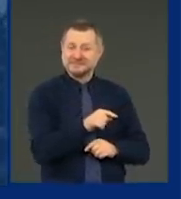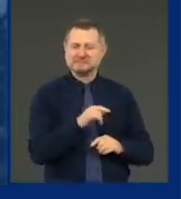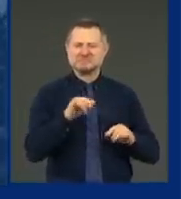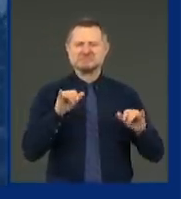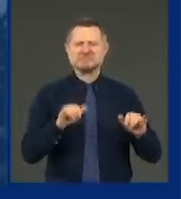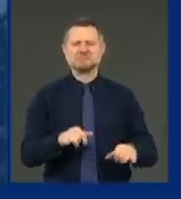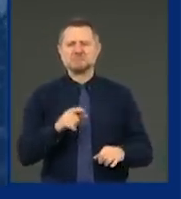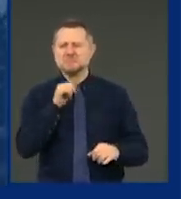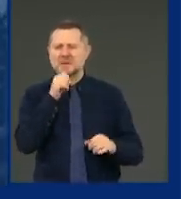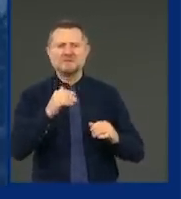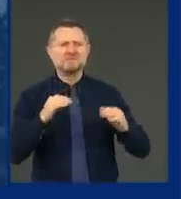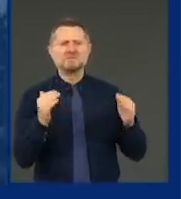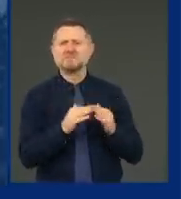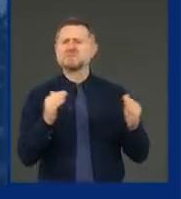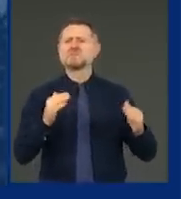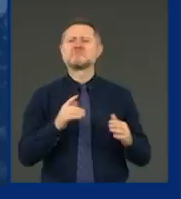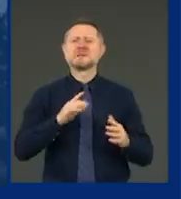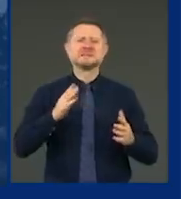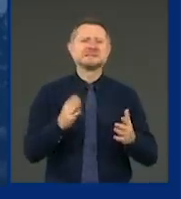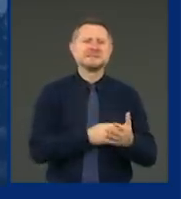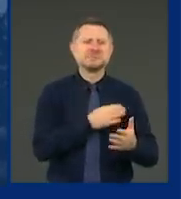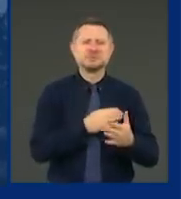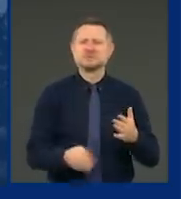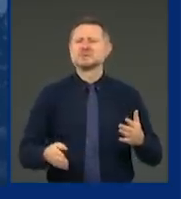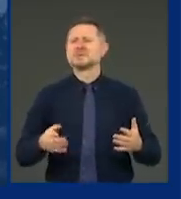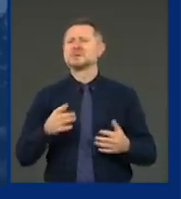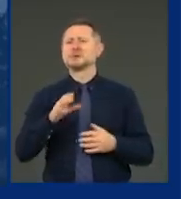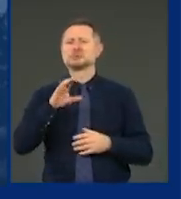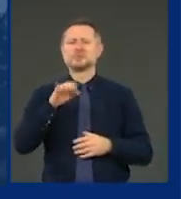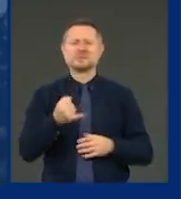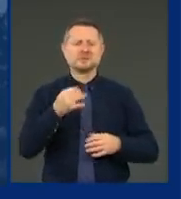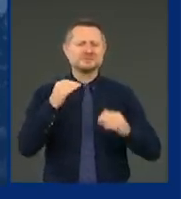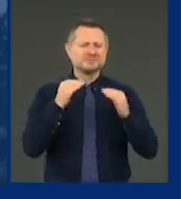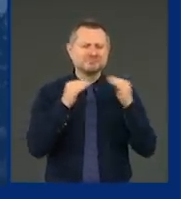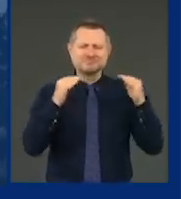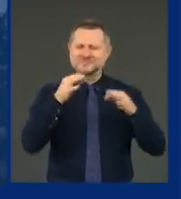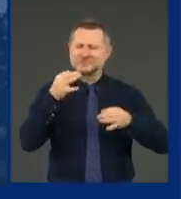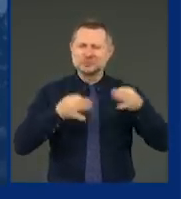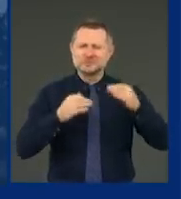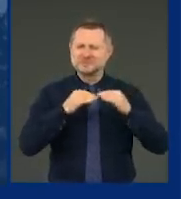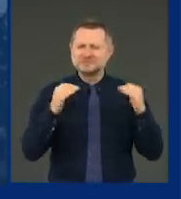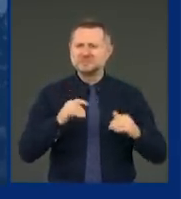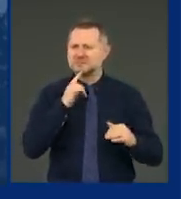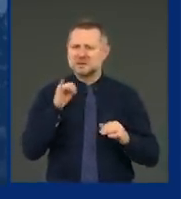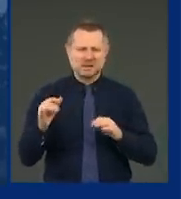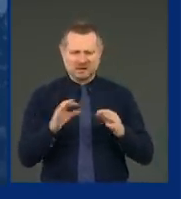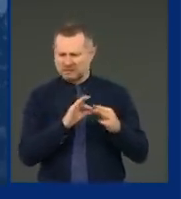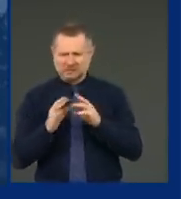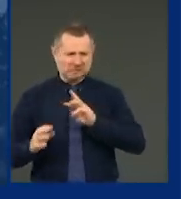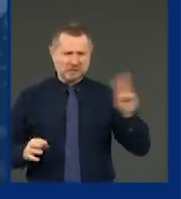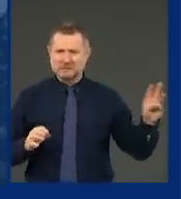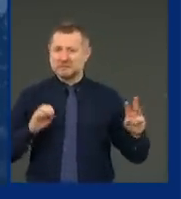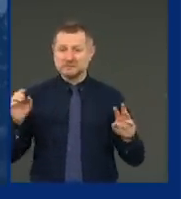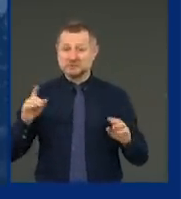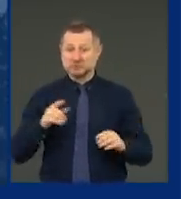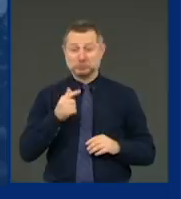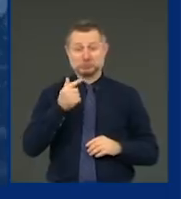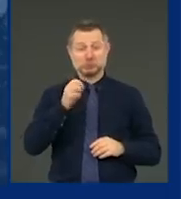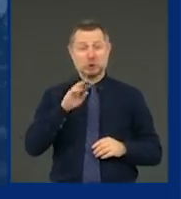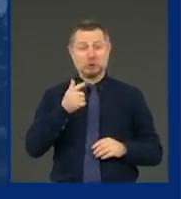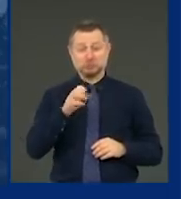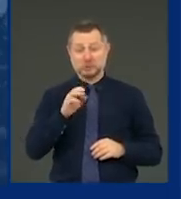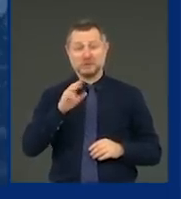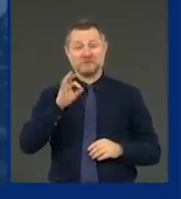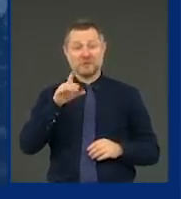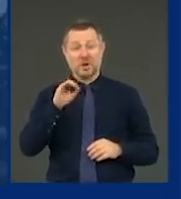criminal justice system. They are connected. The George Floyd death was not just about George Floyd, and